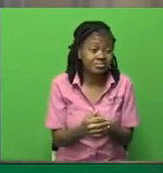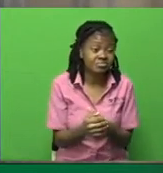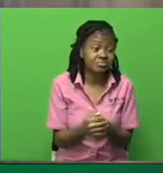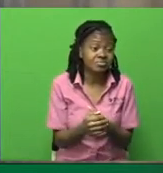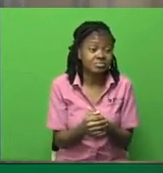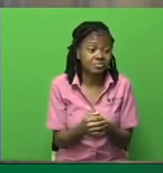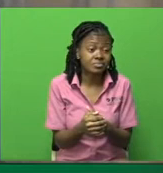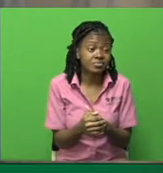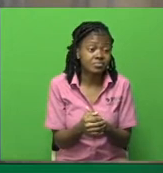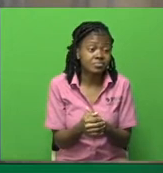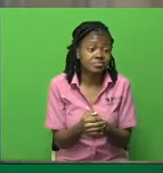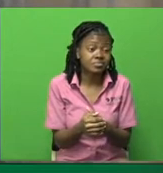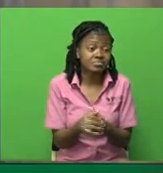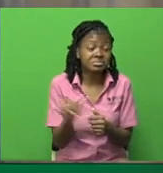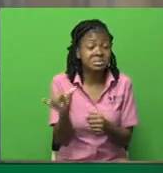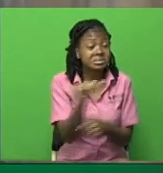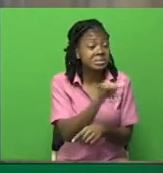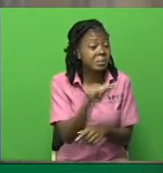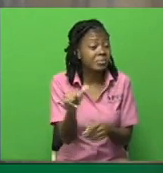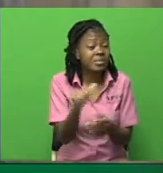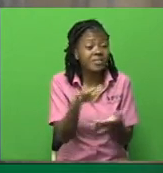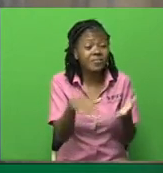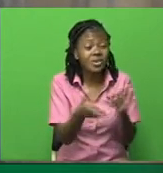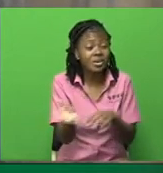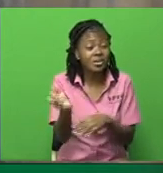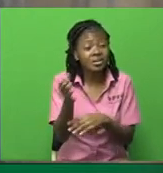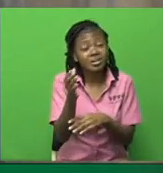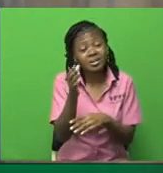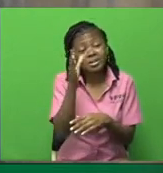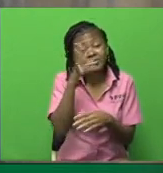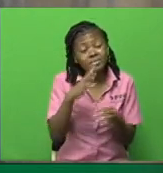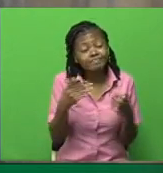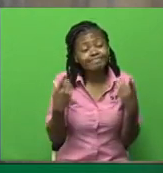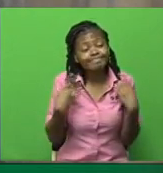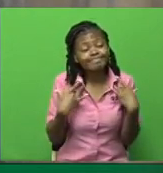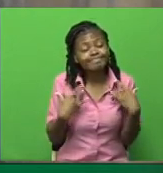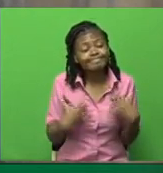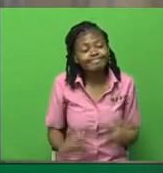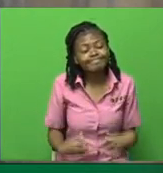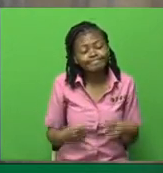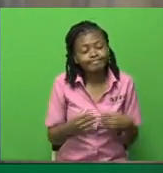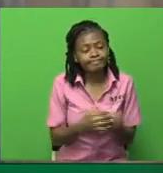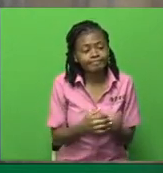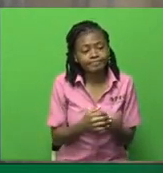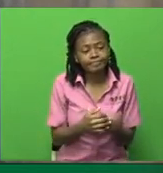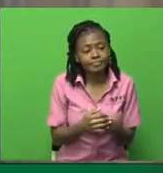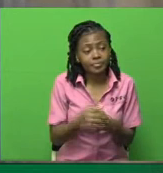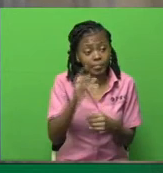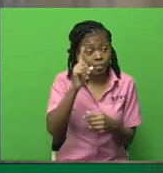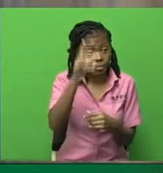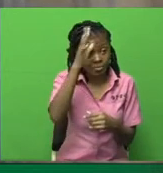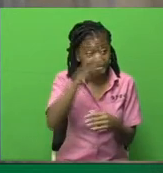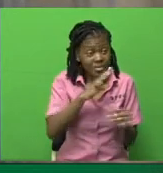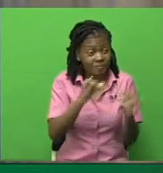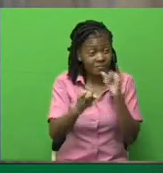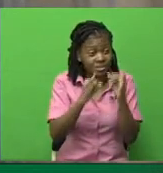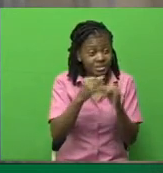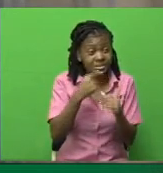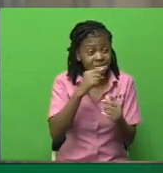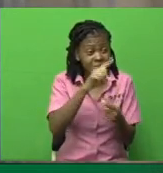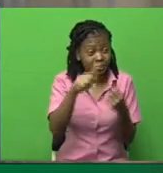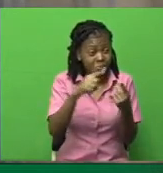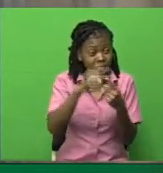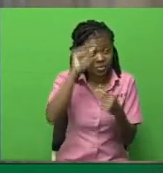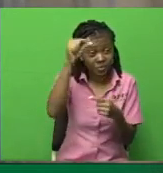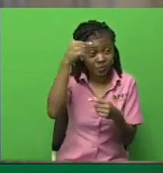fishermen also expressed Despair and hopelessness Ram Charan part up said after the government increases fuel prices earlier